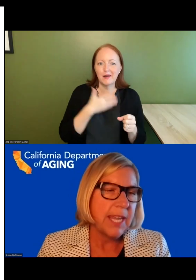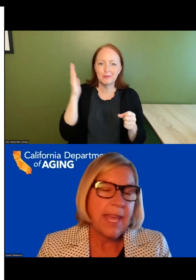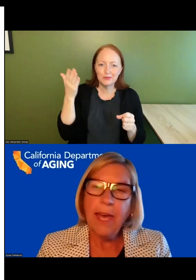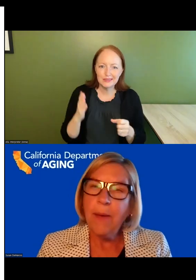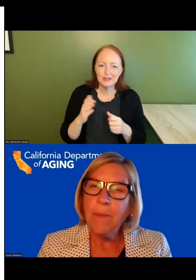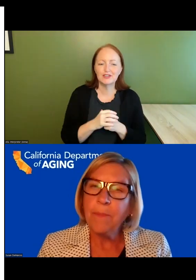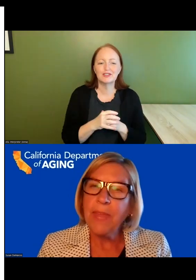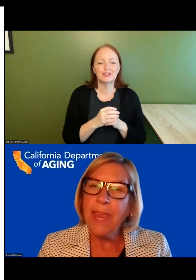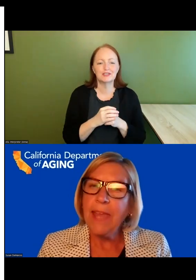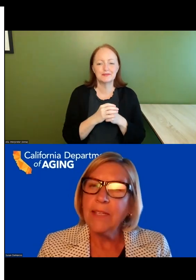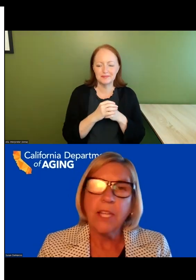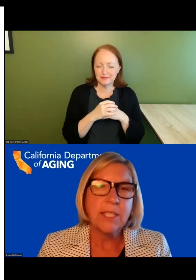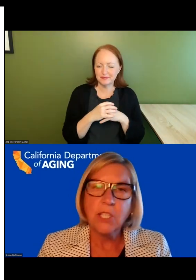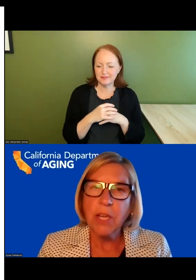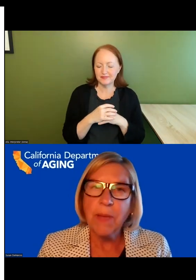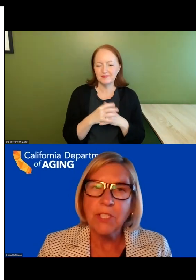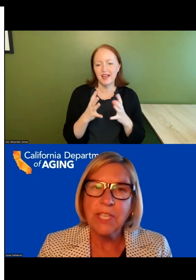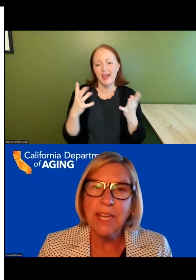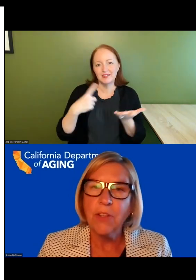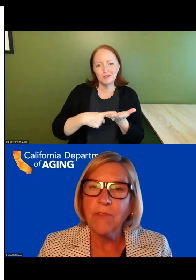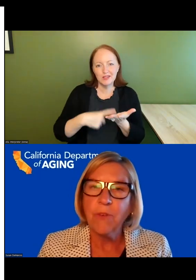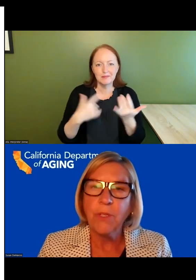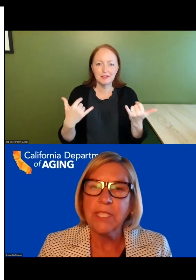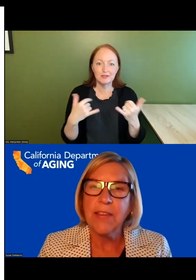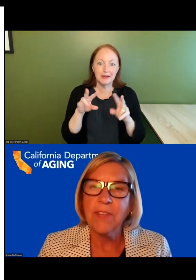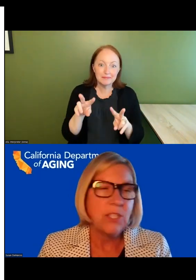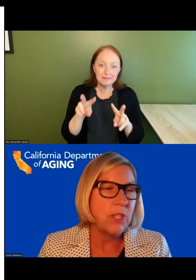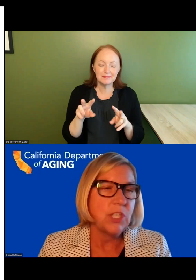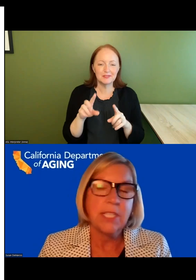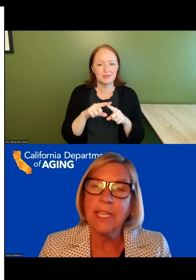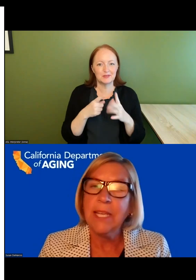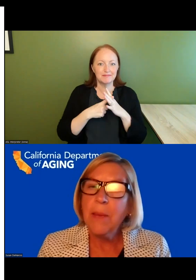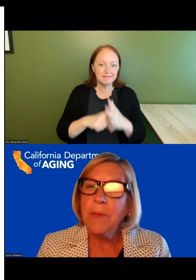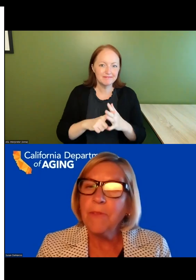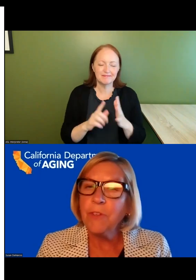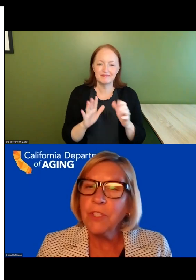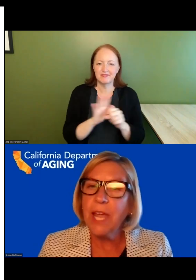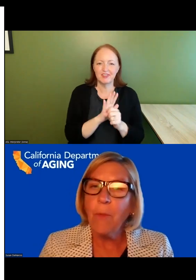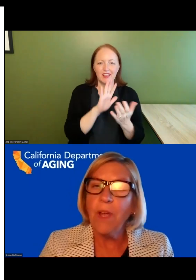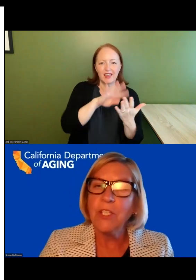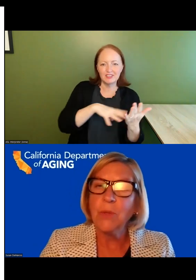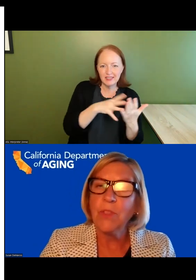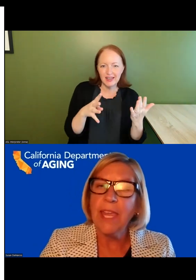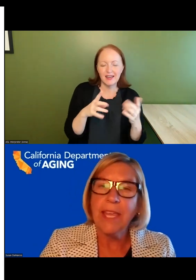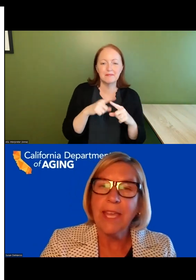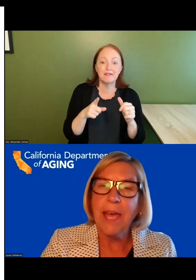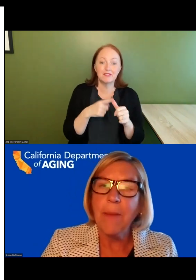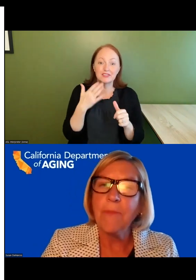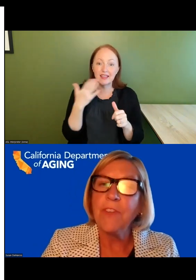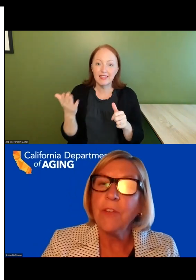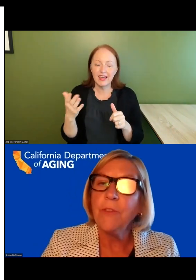presenters. And lots to talk about today. Looking forward to diving into the agenda. But first, I want to